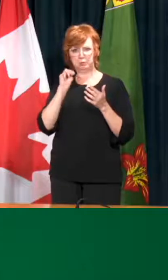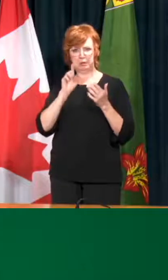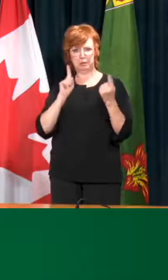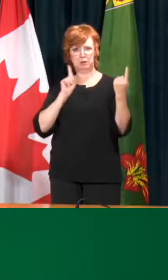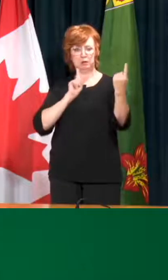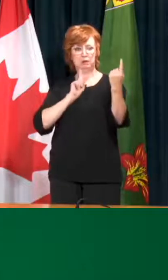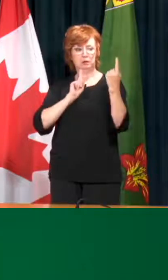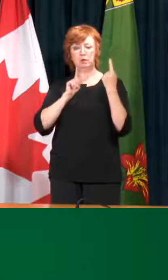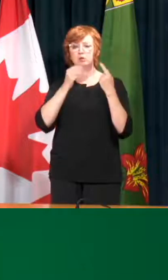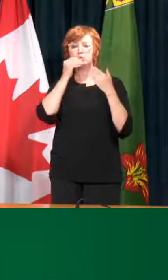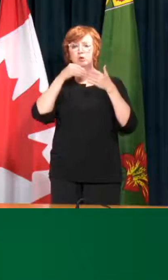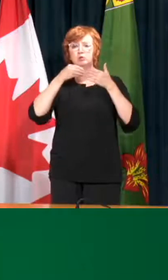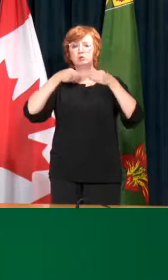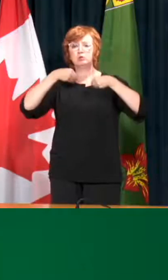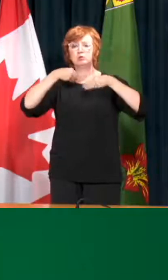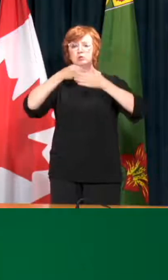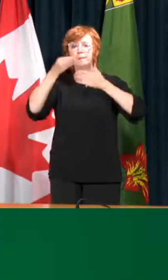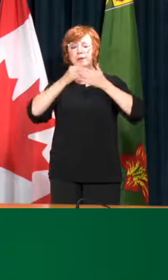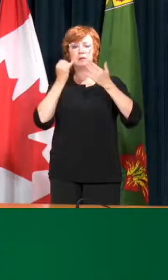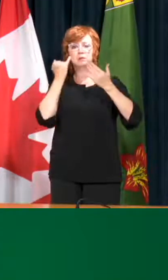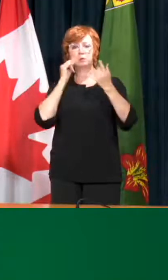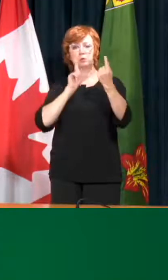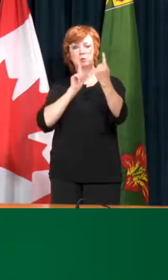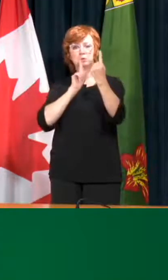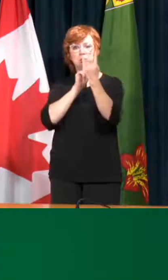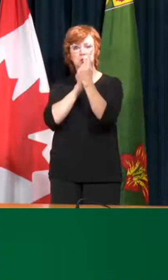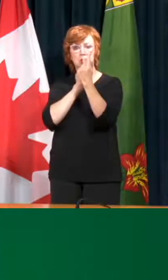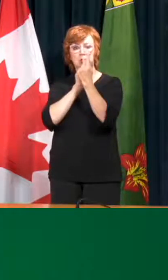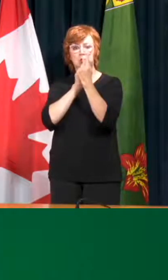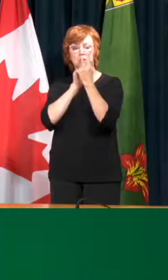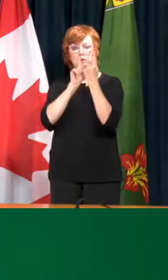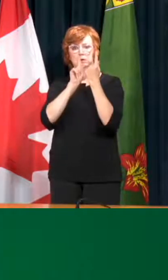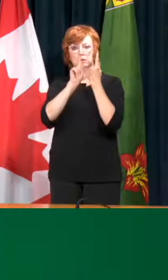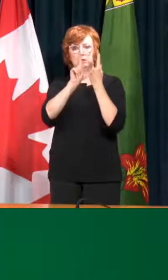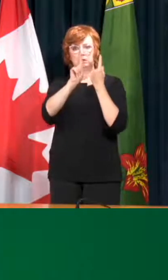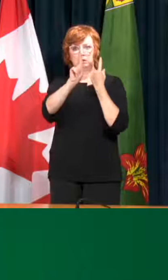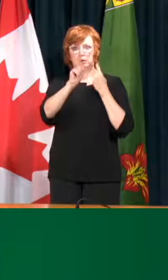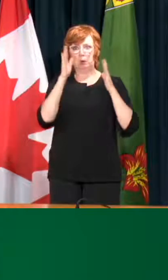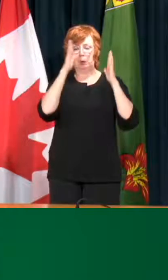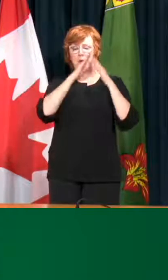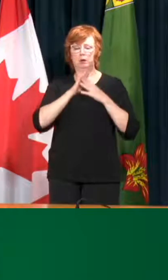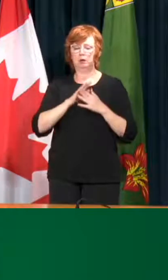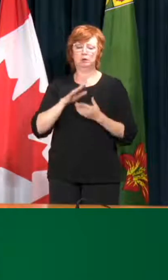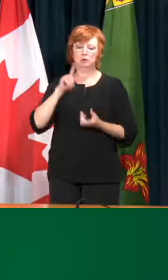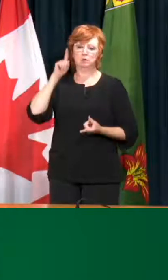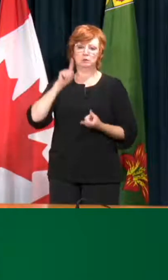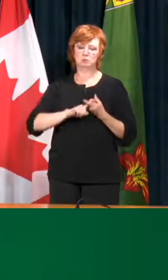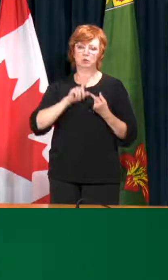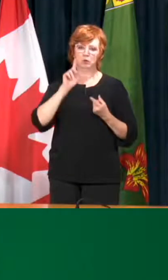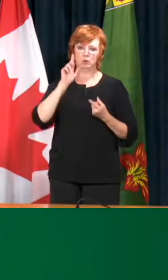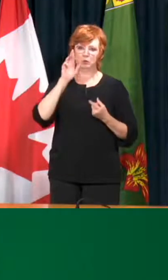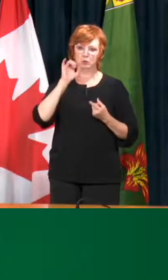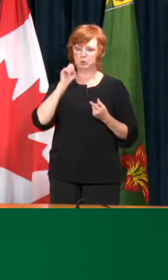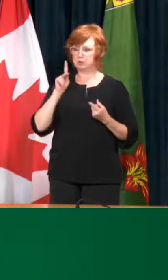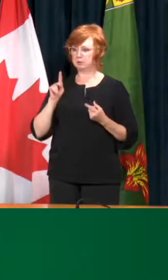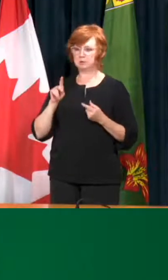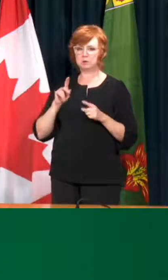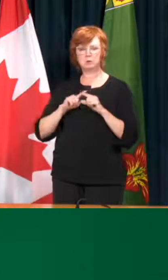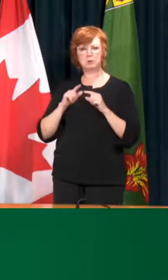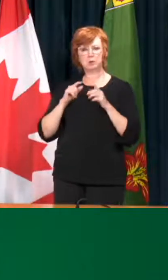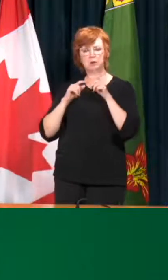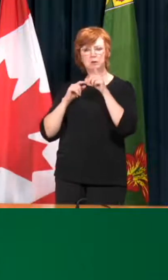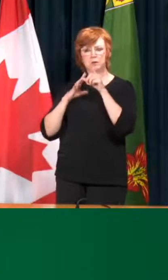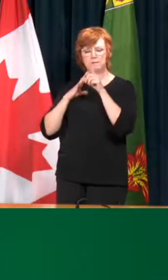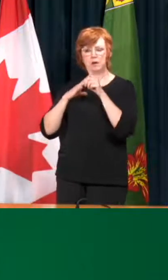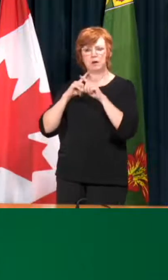is much lower. Do you have a follow-up, Lisa? Is there anything incumbent on the business itself, though? Like, are